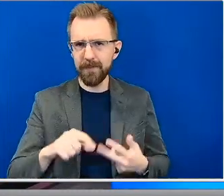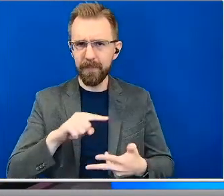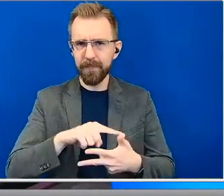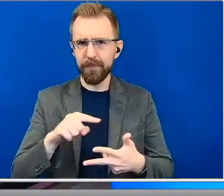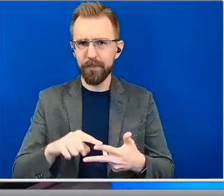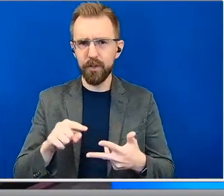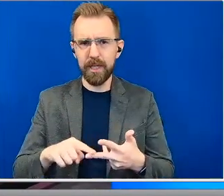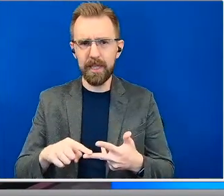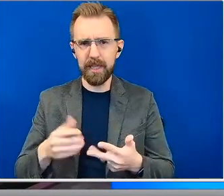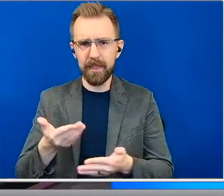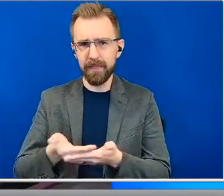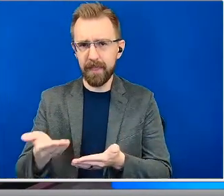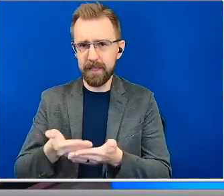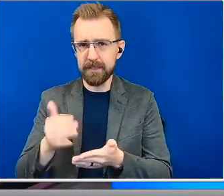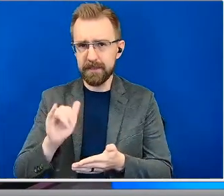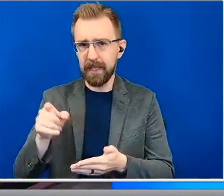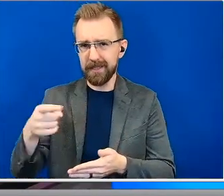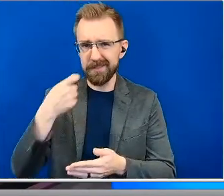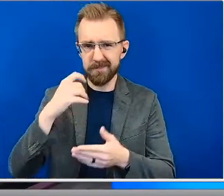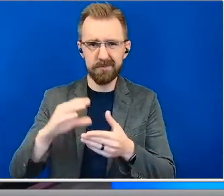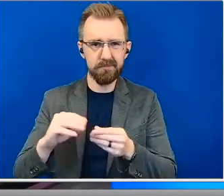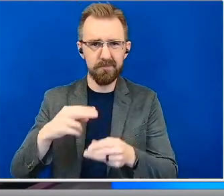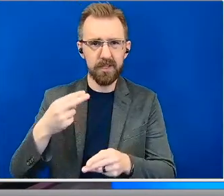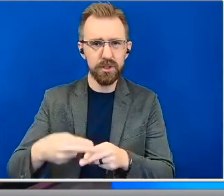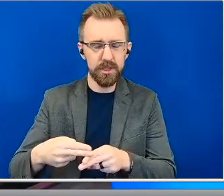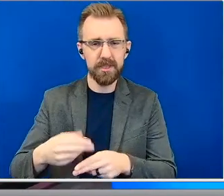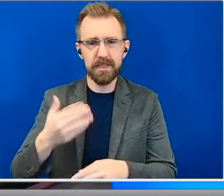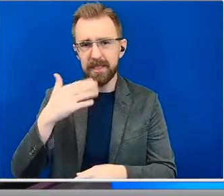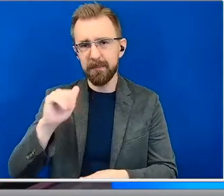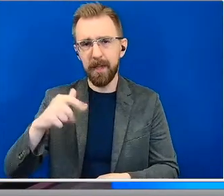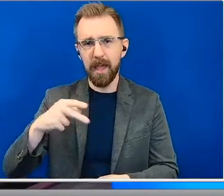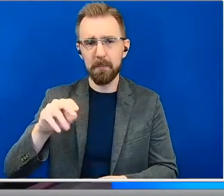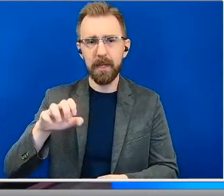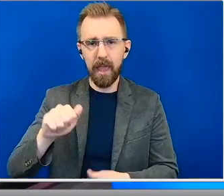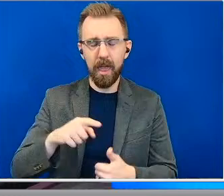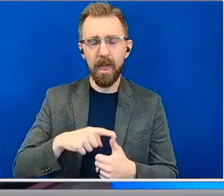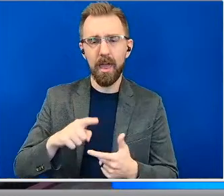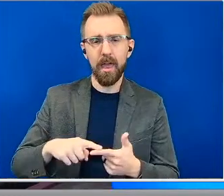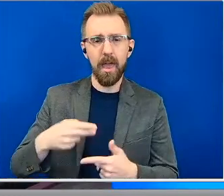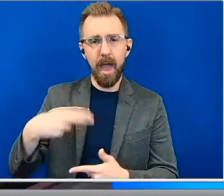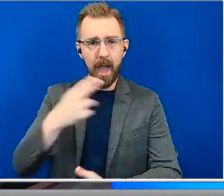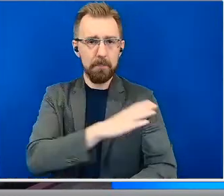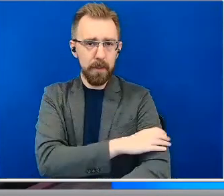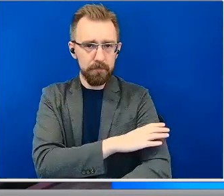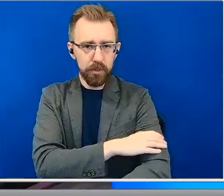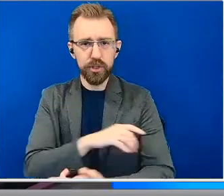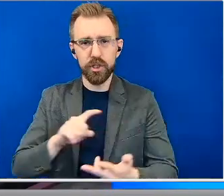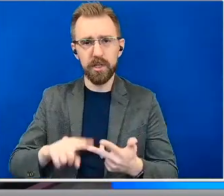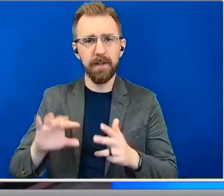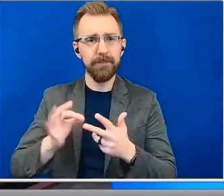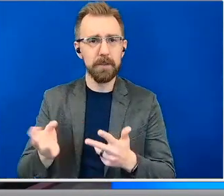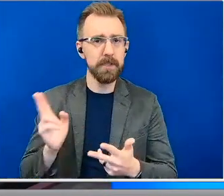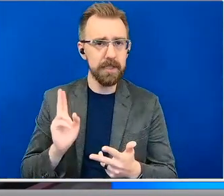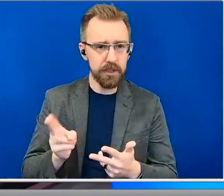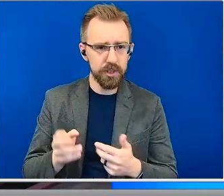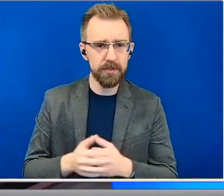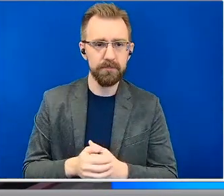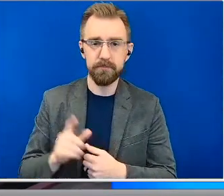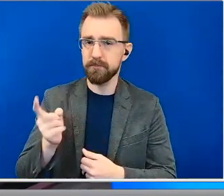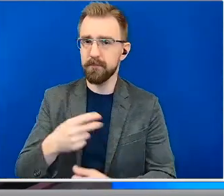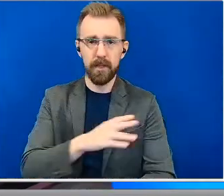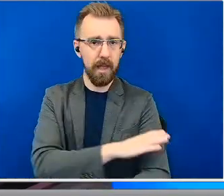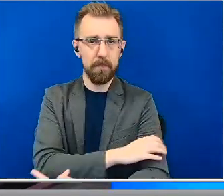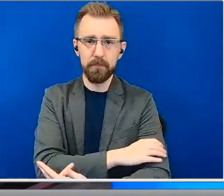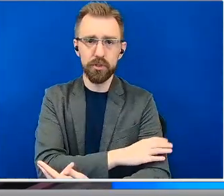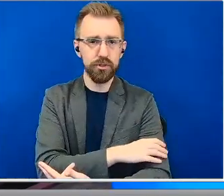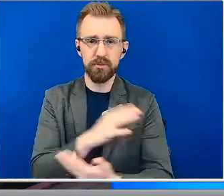factors that Dr. Yarlagadda mentioned? It was sleep apnea, high blood pressure, or a family history? Just high blood pressure. And do you think